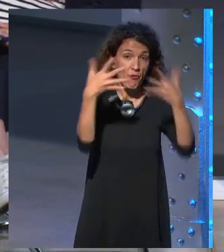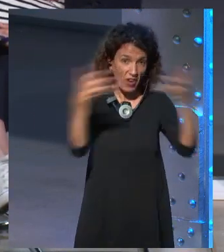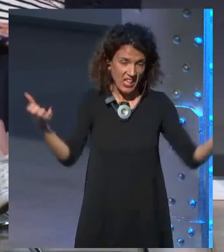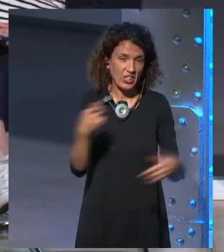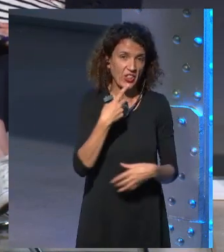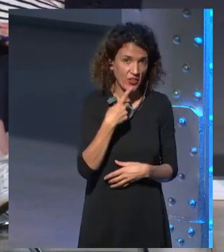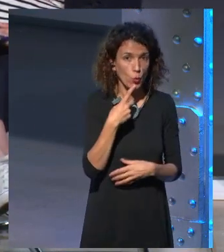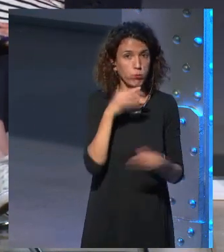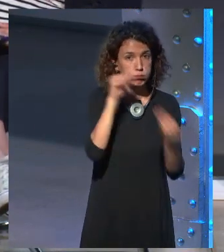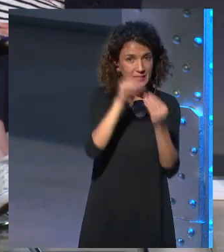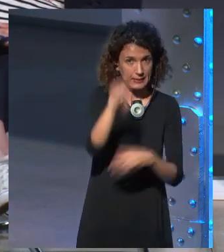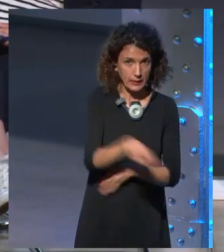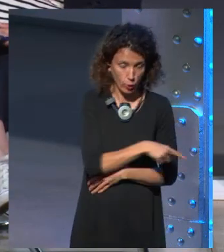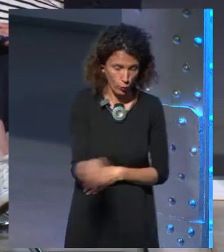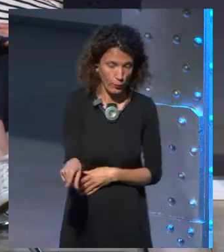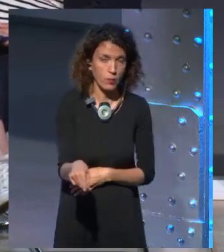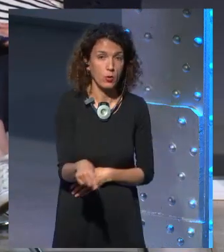on the etiquette or unlabeling.